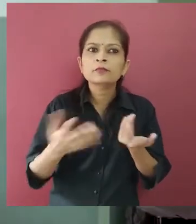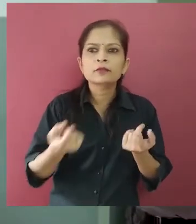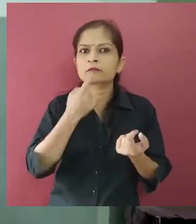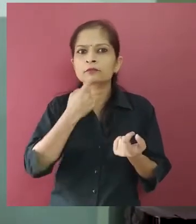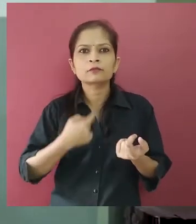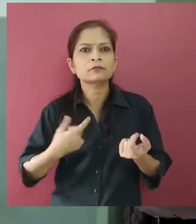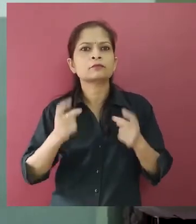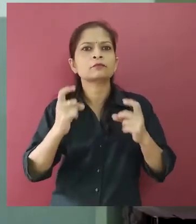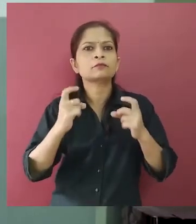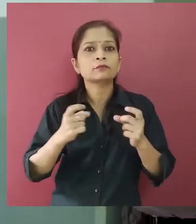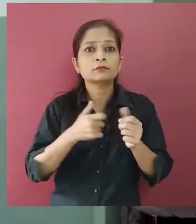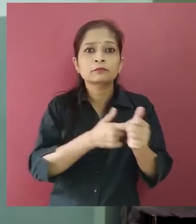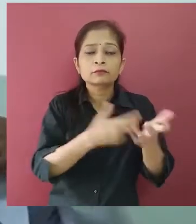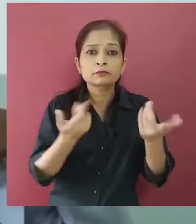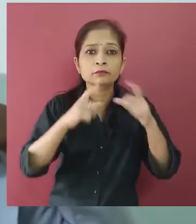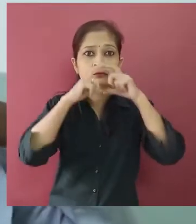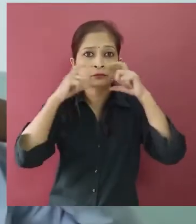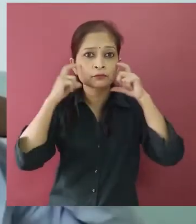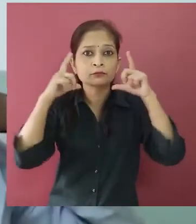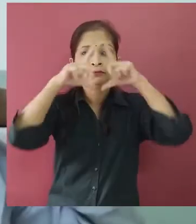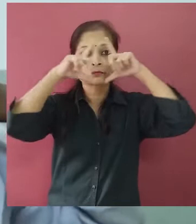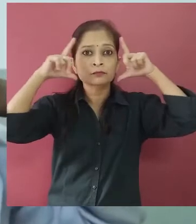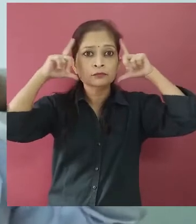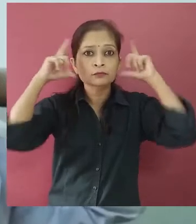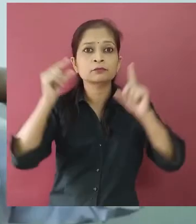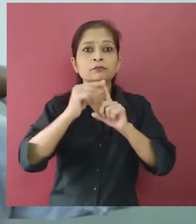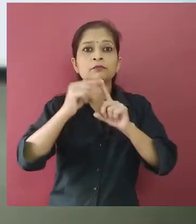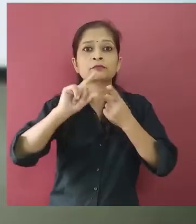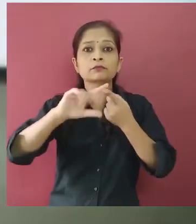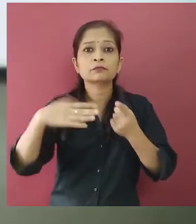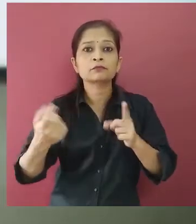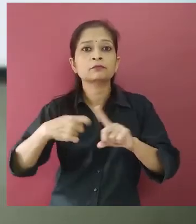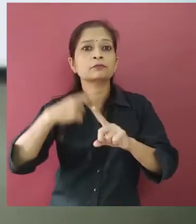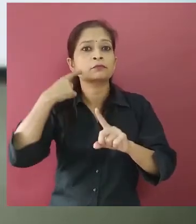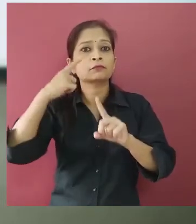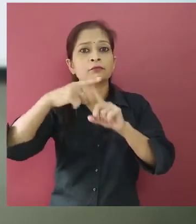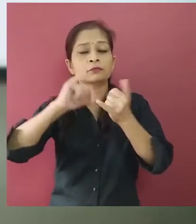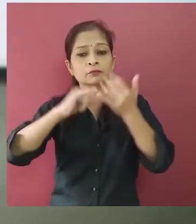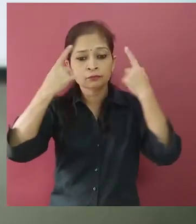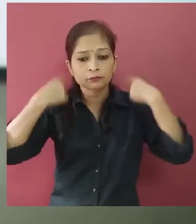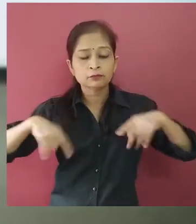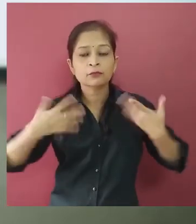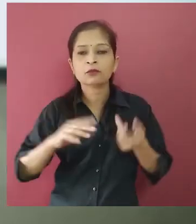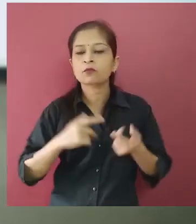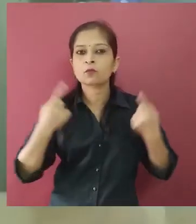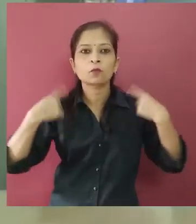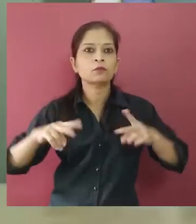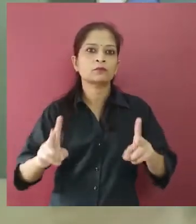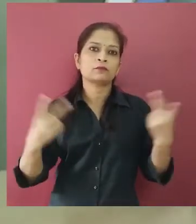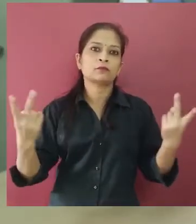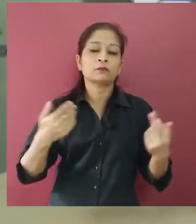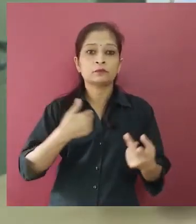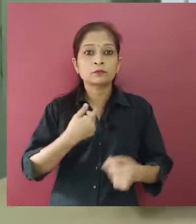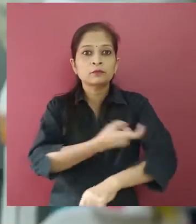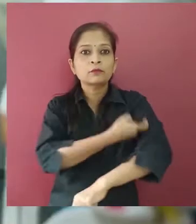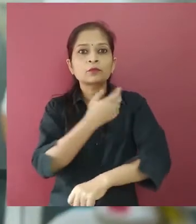Suddenly, we were asked to take so many precautions, wearing masks, face shields, PPE kits, and it was a whole different world for us.